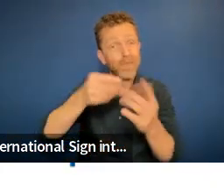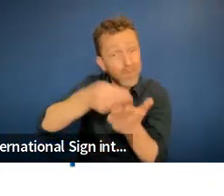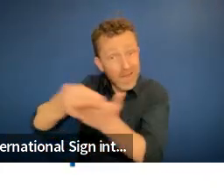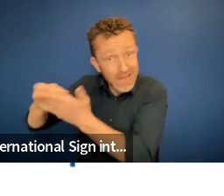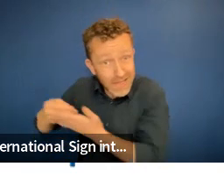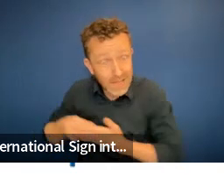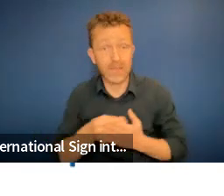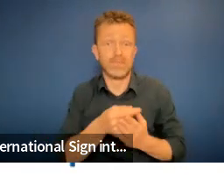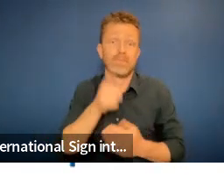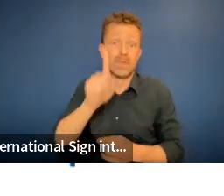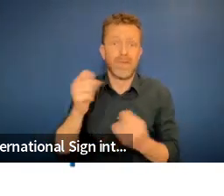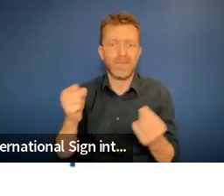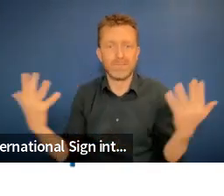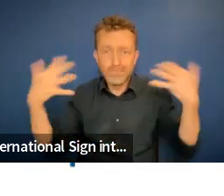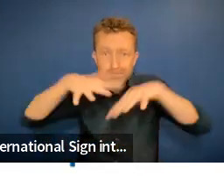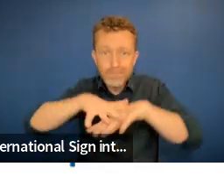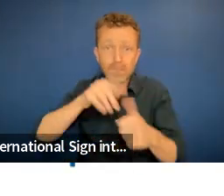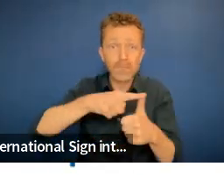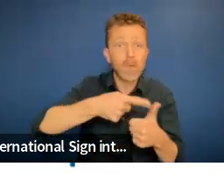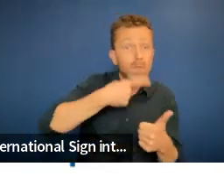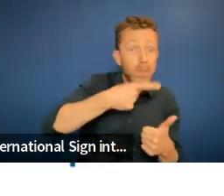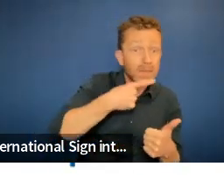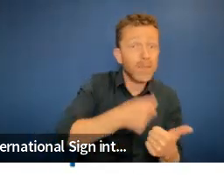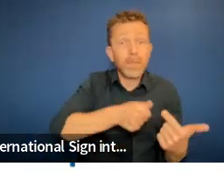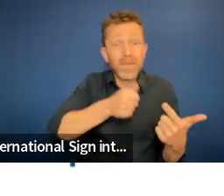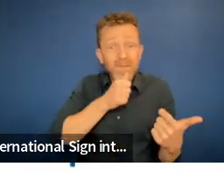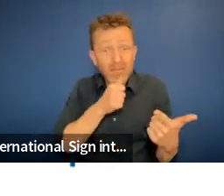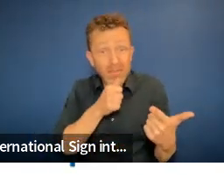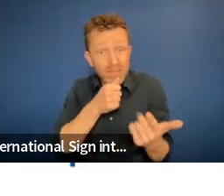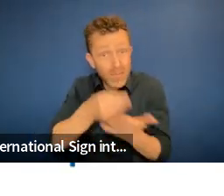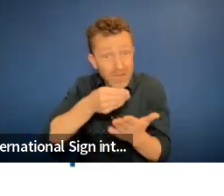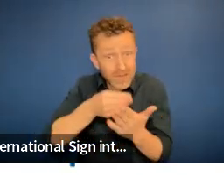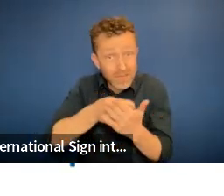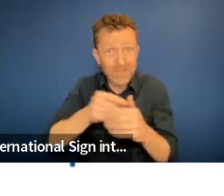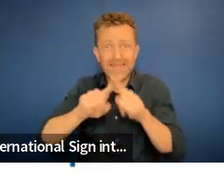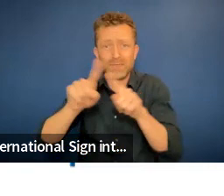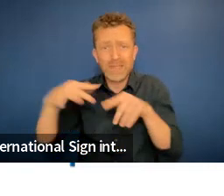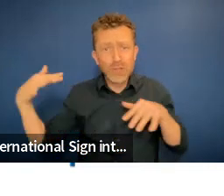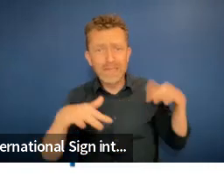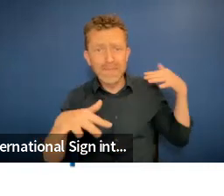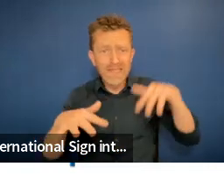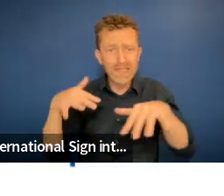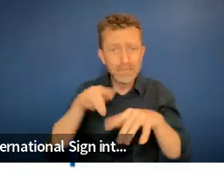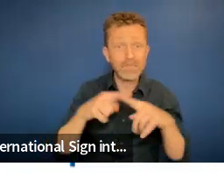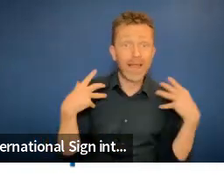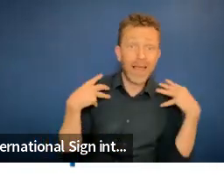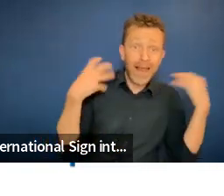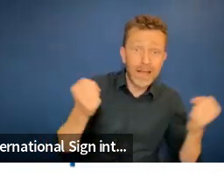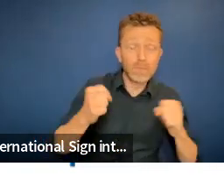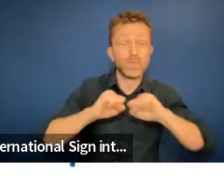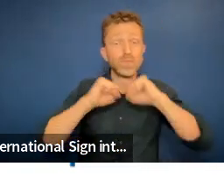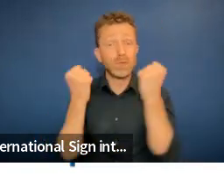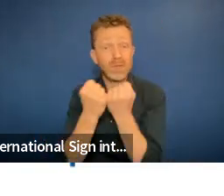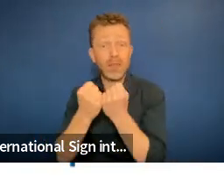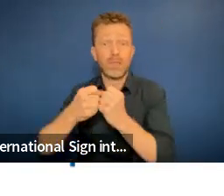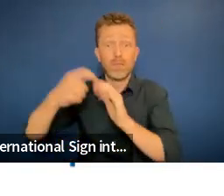labor, or other sectors are involved. I want to end the presentation with 5 key